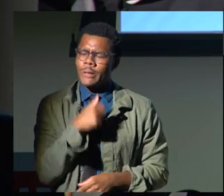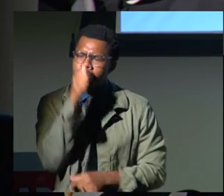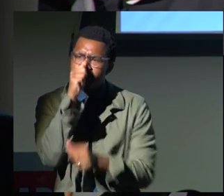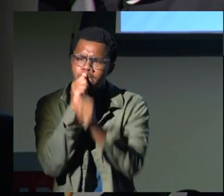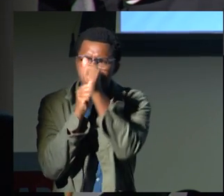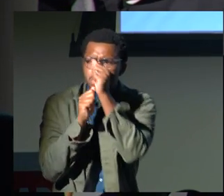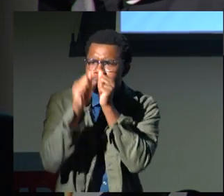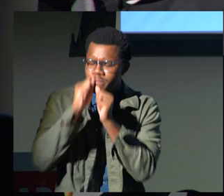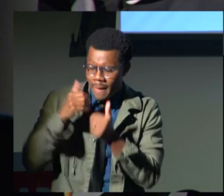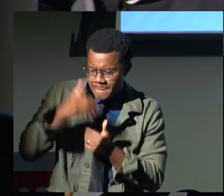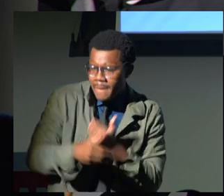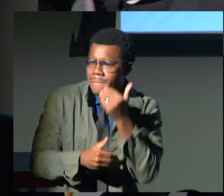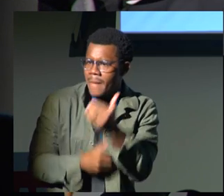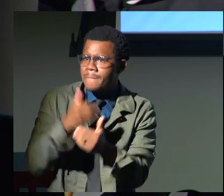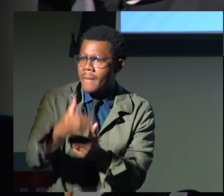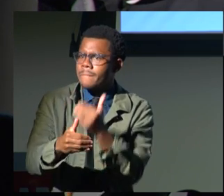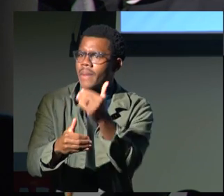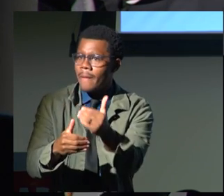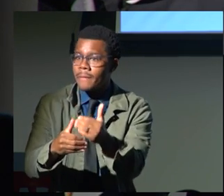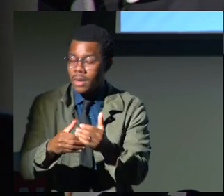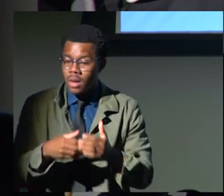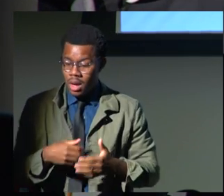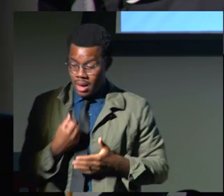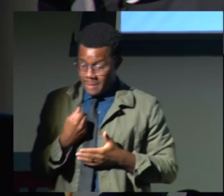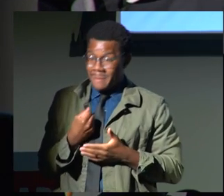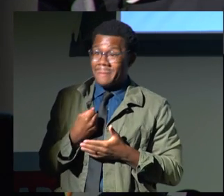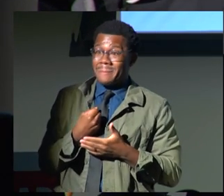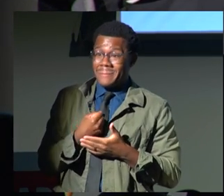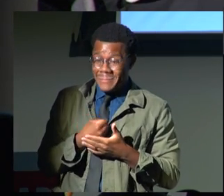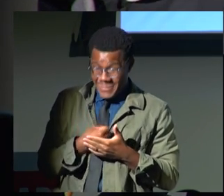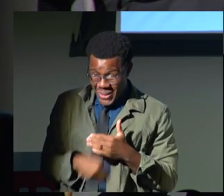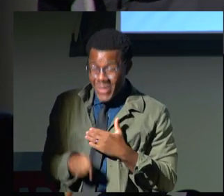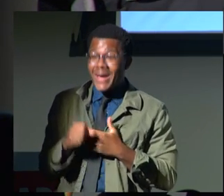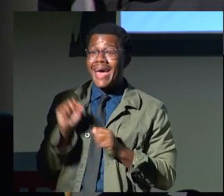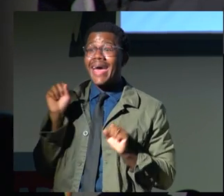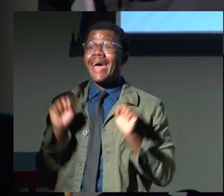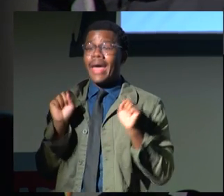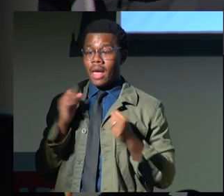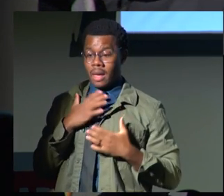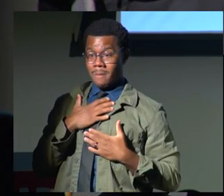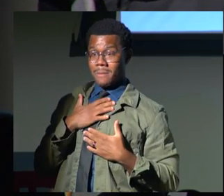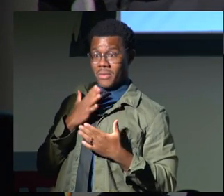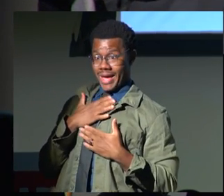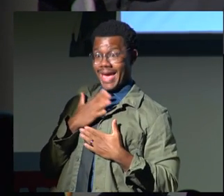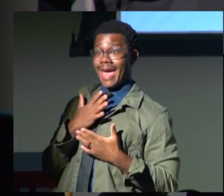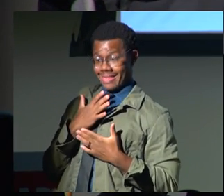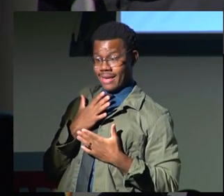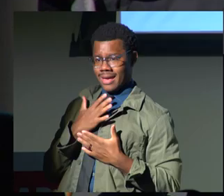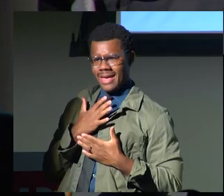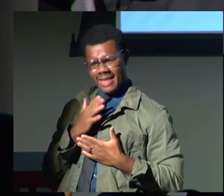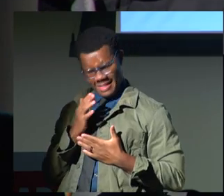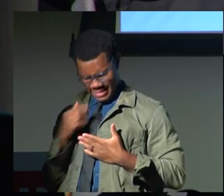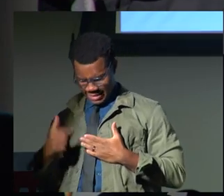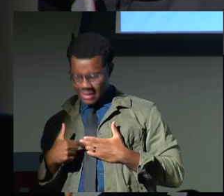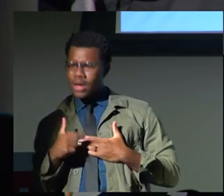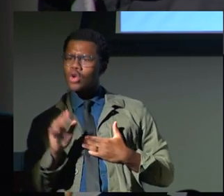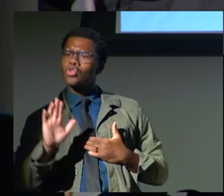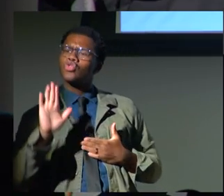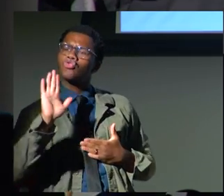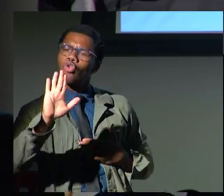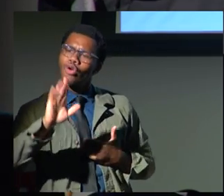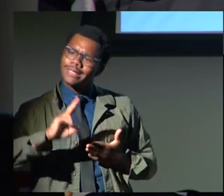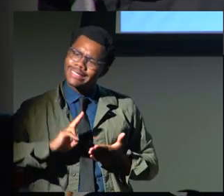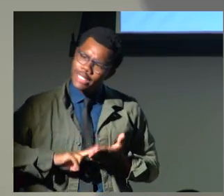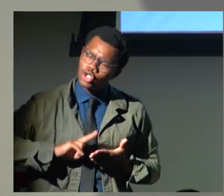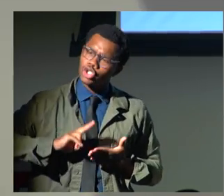born, and the moment you take your first breath, your breath becomes your signature on your contract of